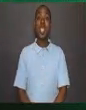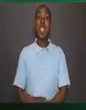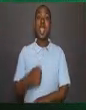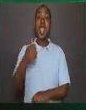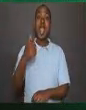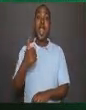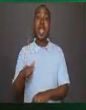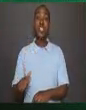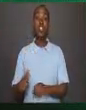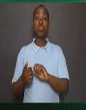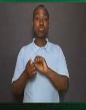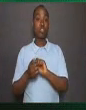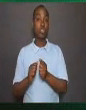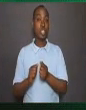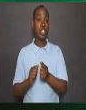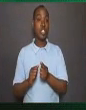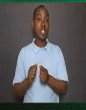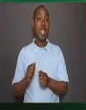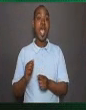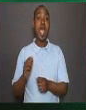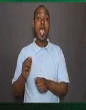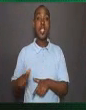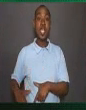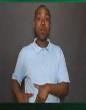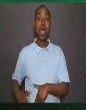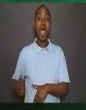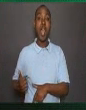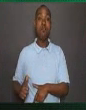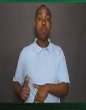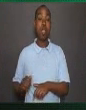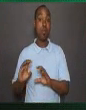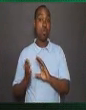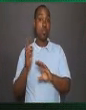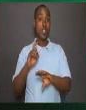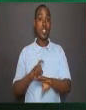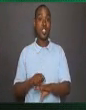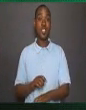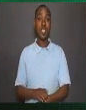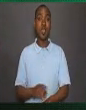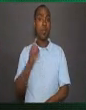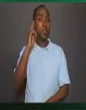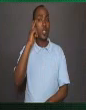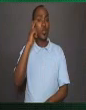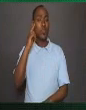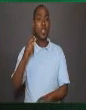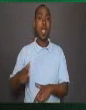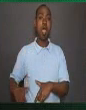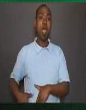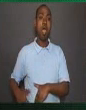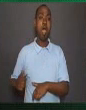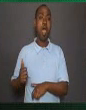gases occurs in the alveoli. If you recall, alveoli